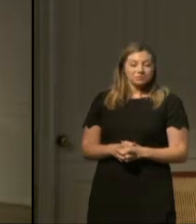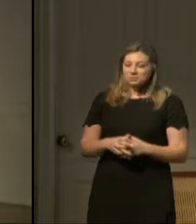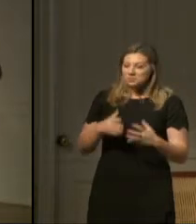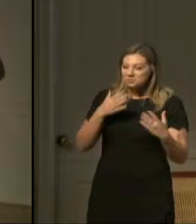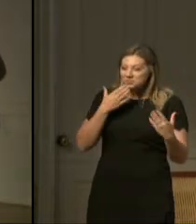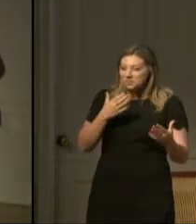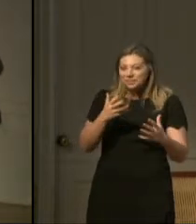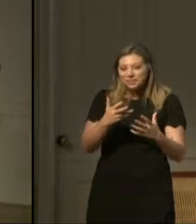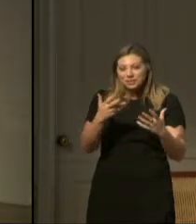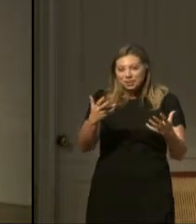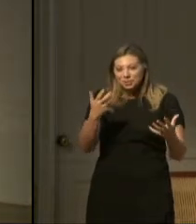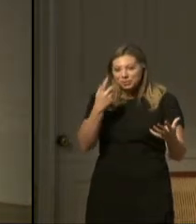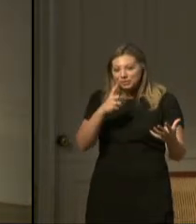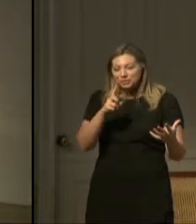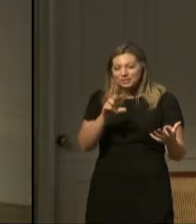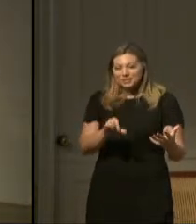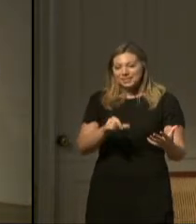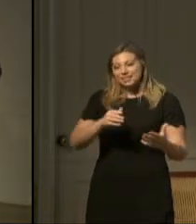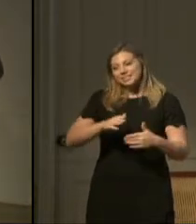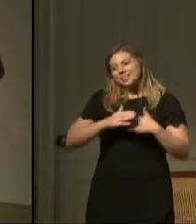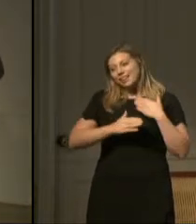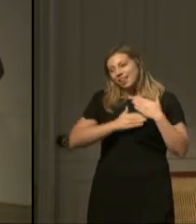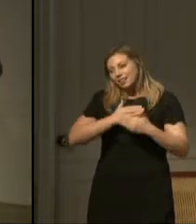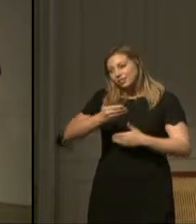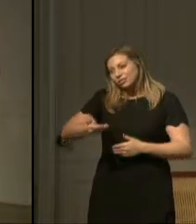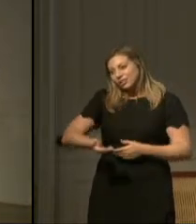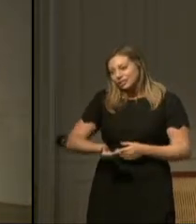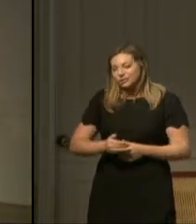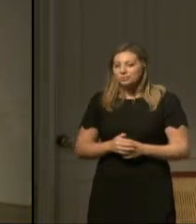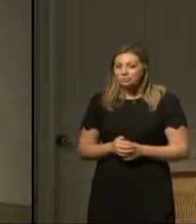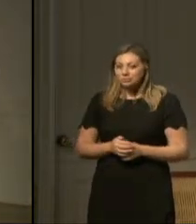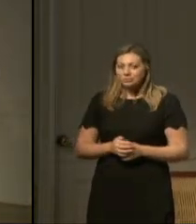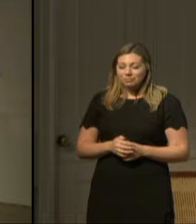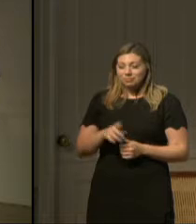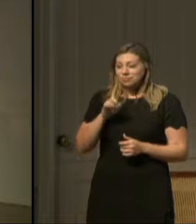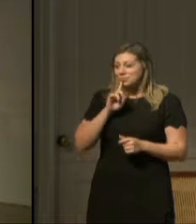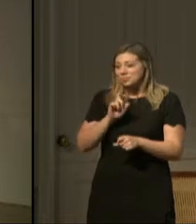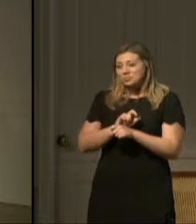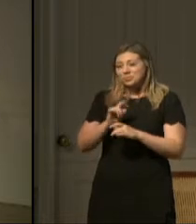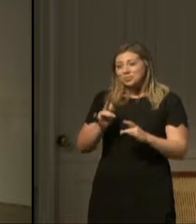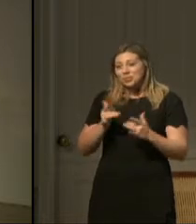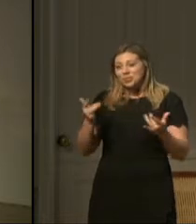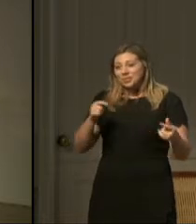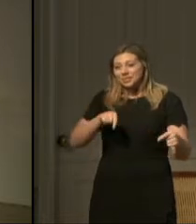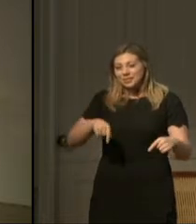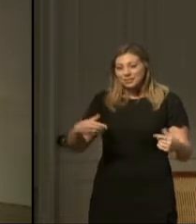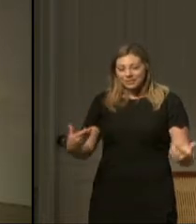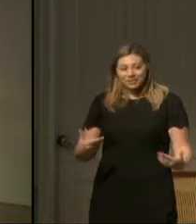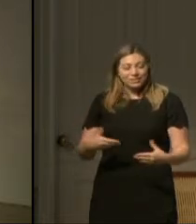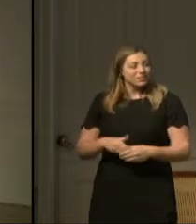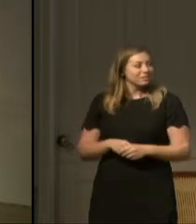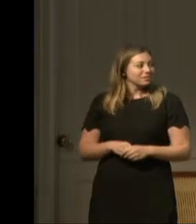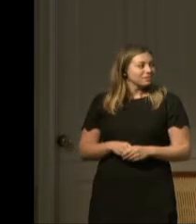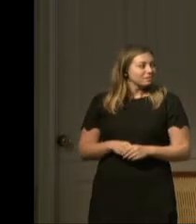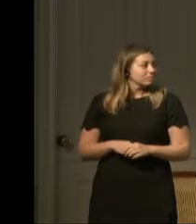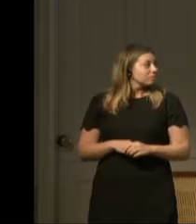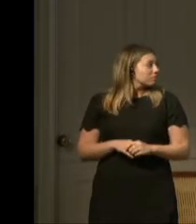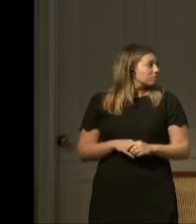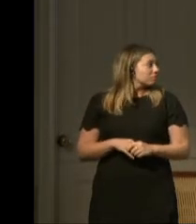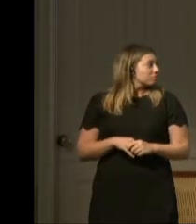Thank you so much for that kind introduction. It is a thrill to be here.